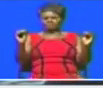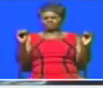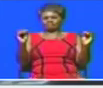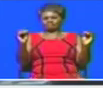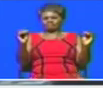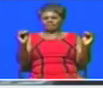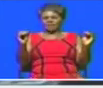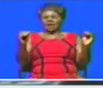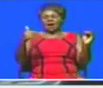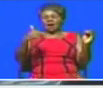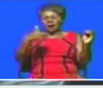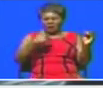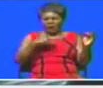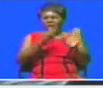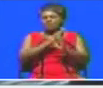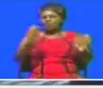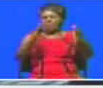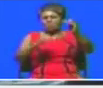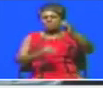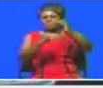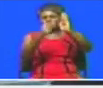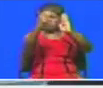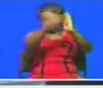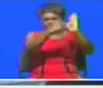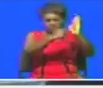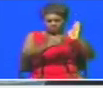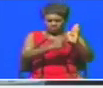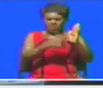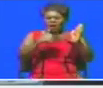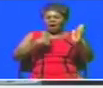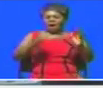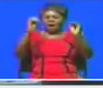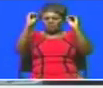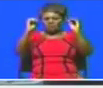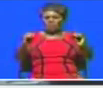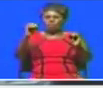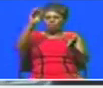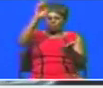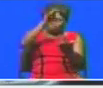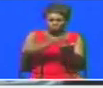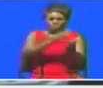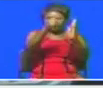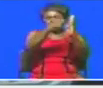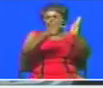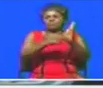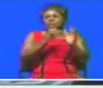no minimum conditions, we have no irreducible minimum